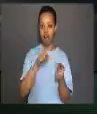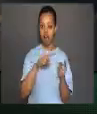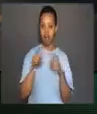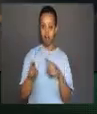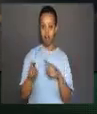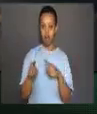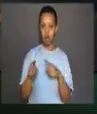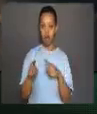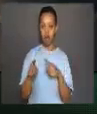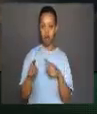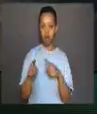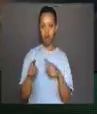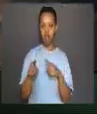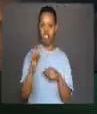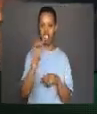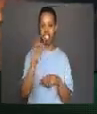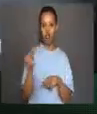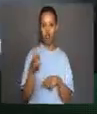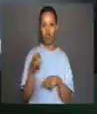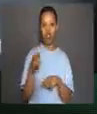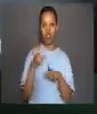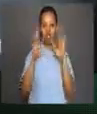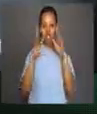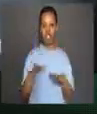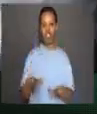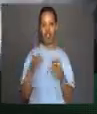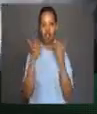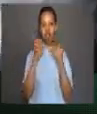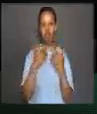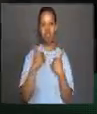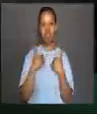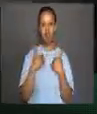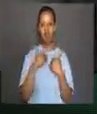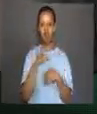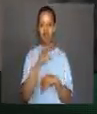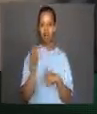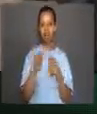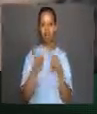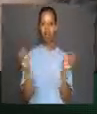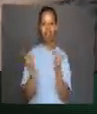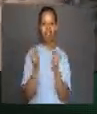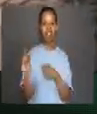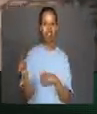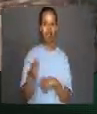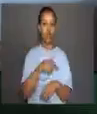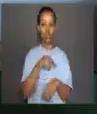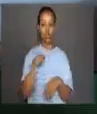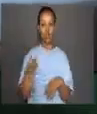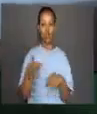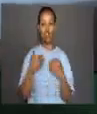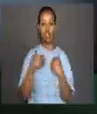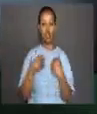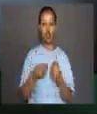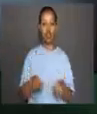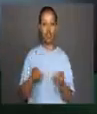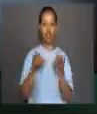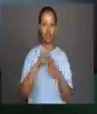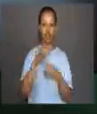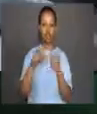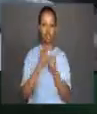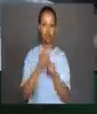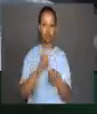experiences low amounts of precipitation and extremely cold temperatures for most of the